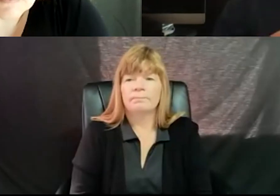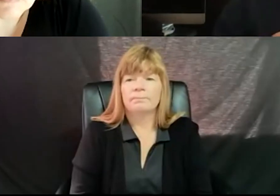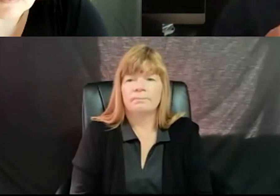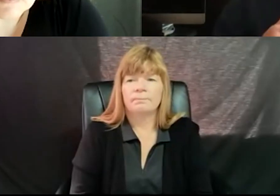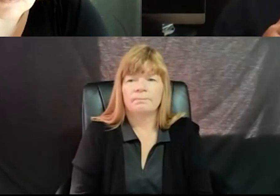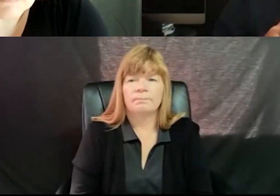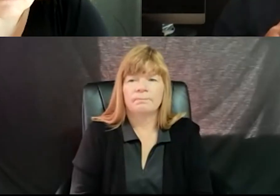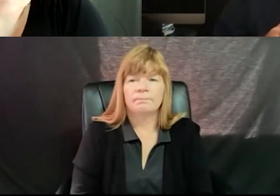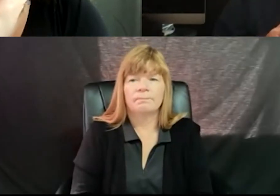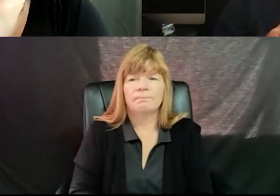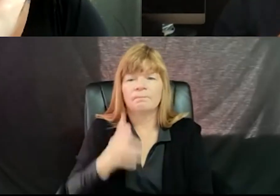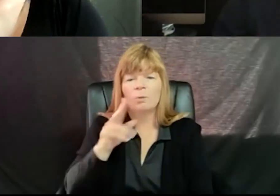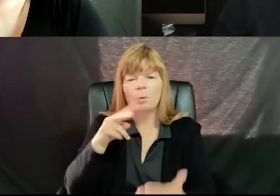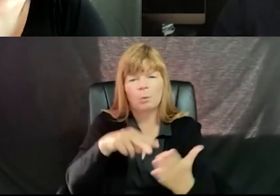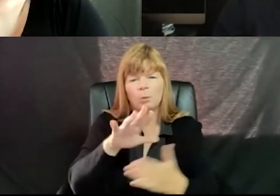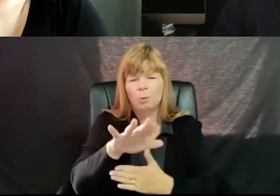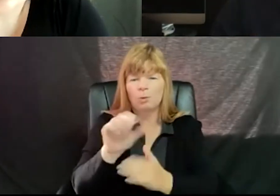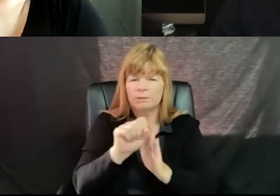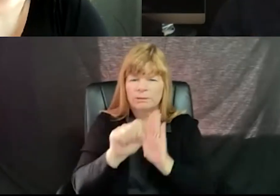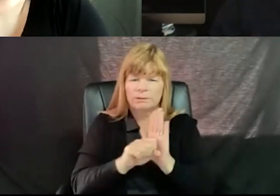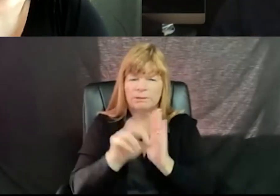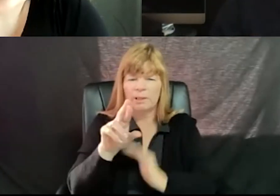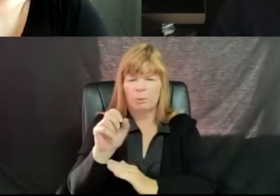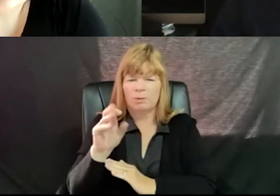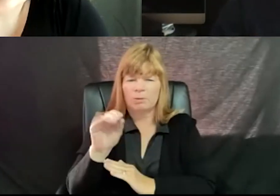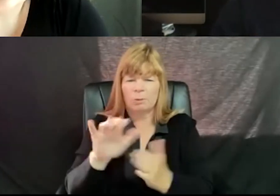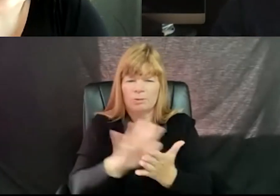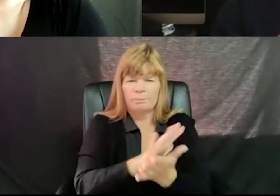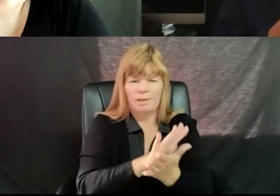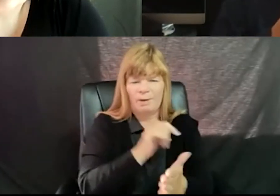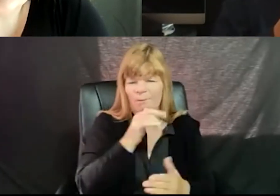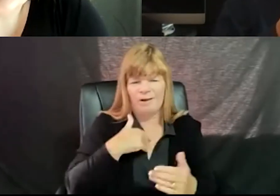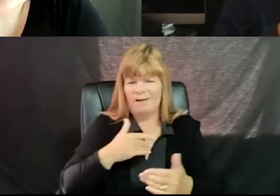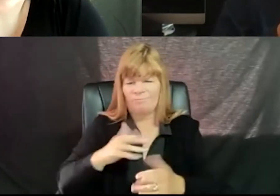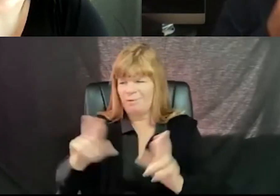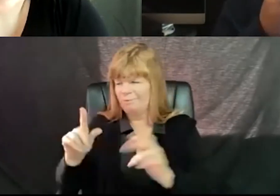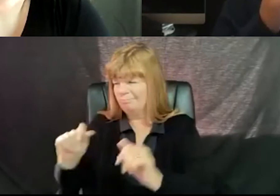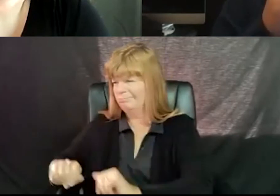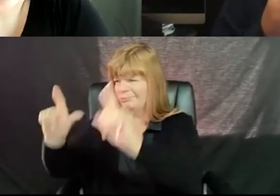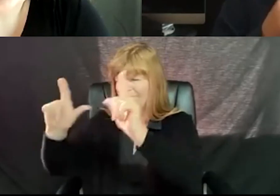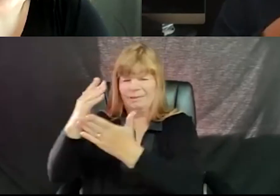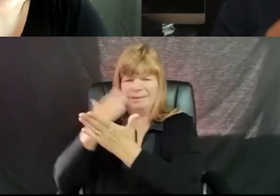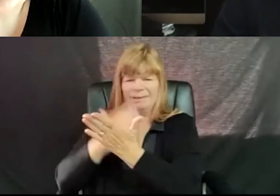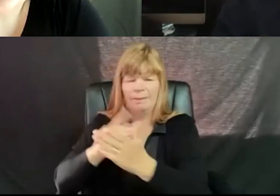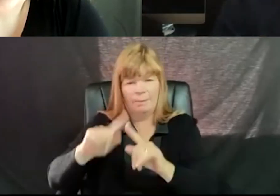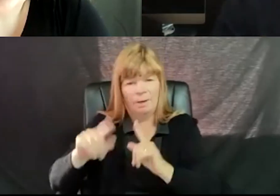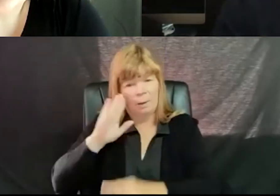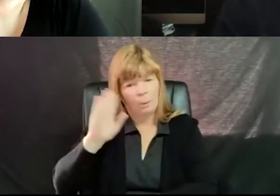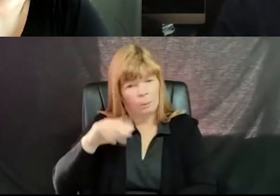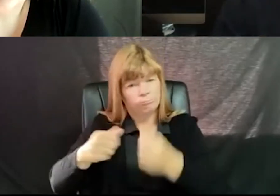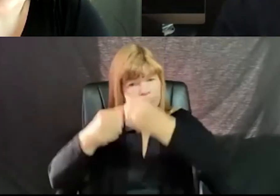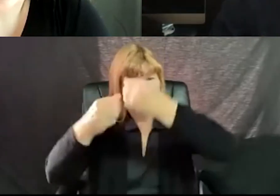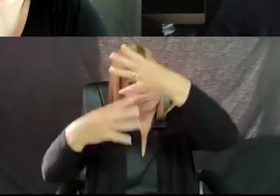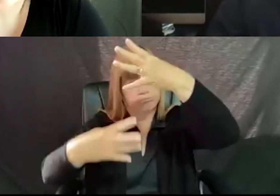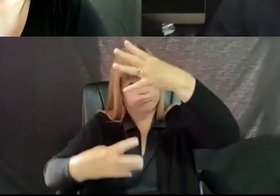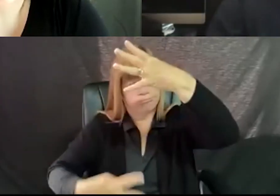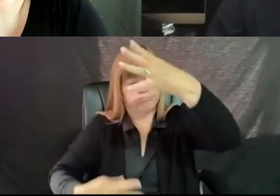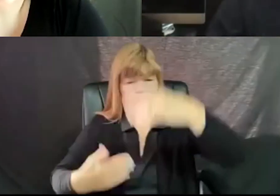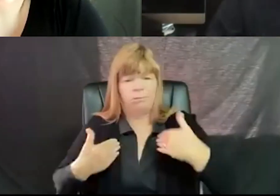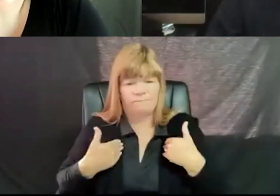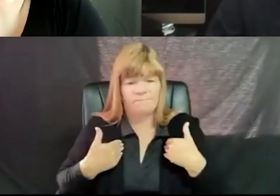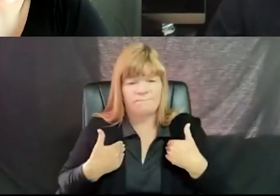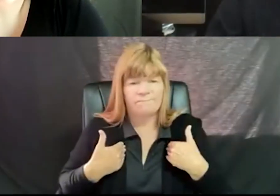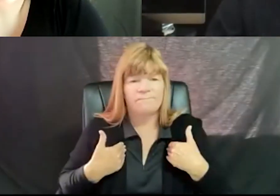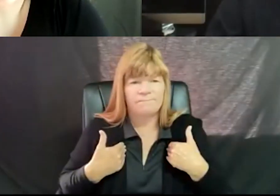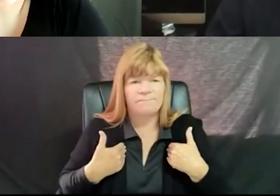Look on your state resource page. I don't have that list up here, but I know it's quite a healthy list. You